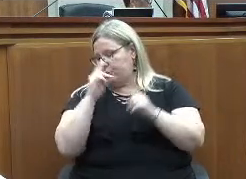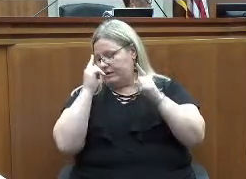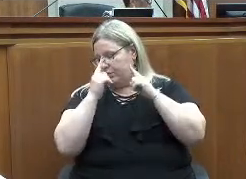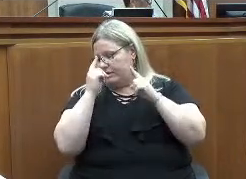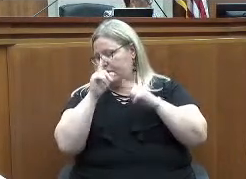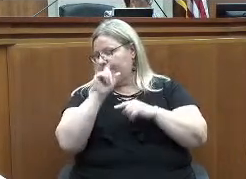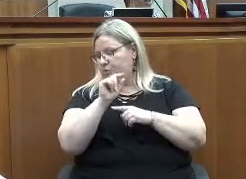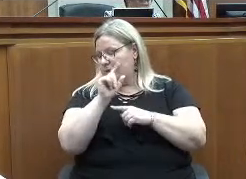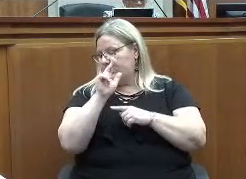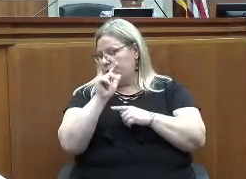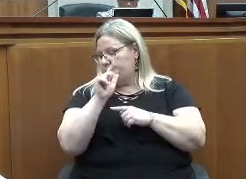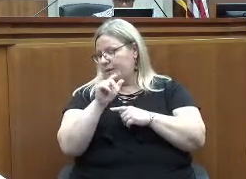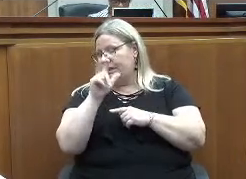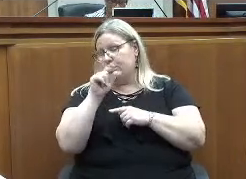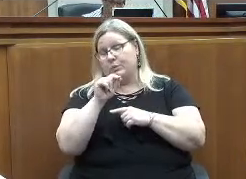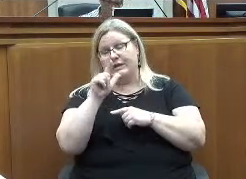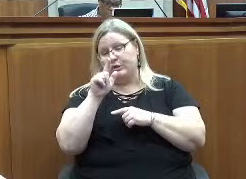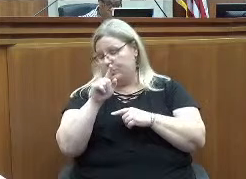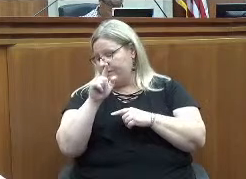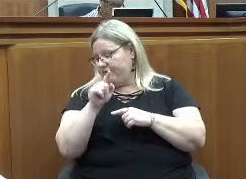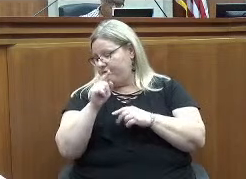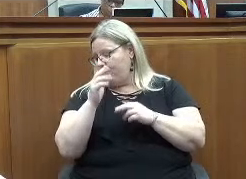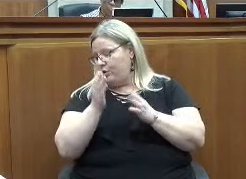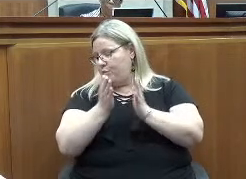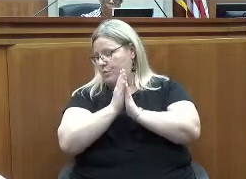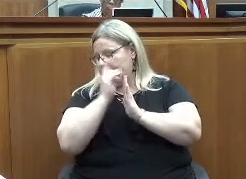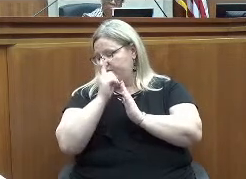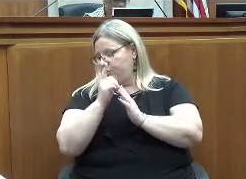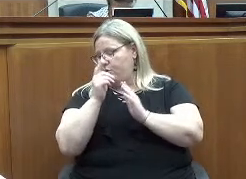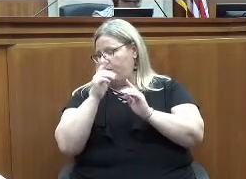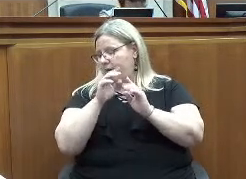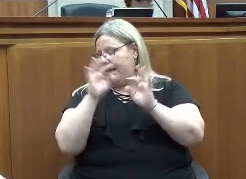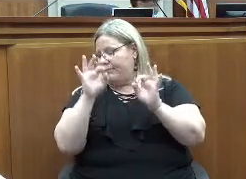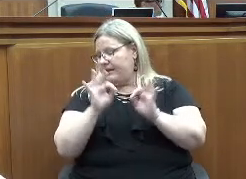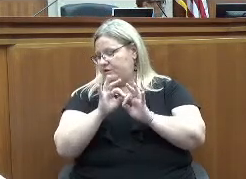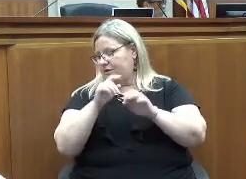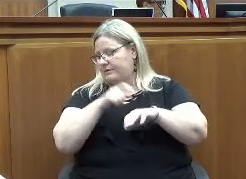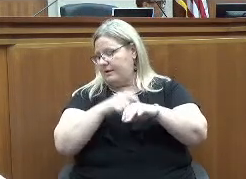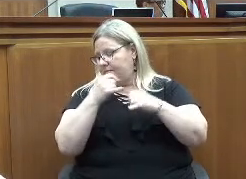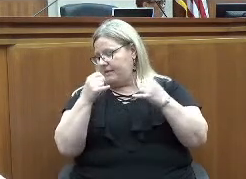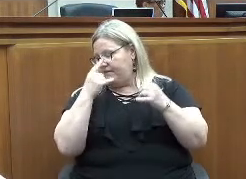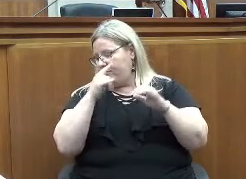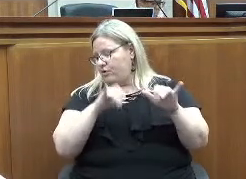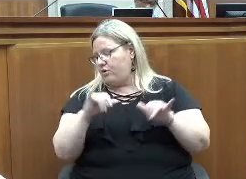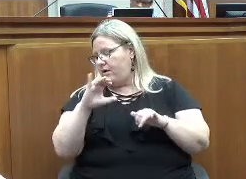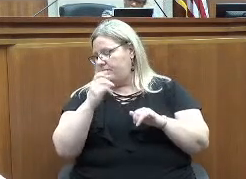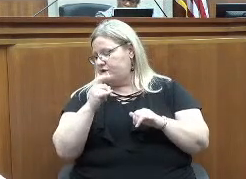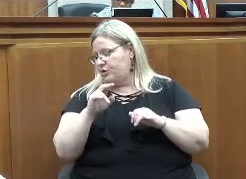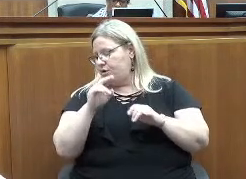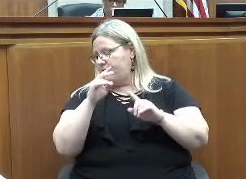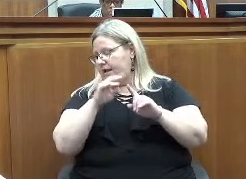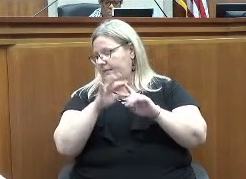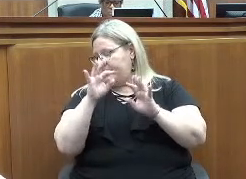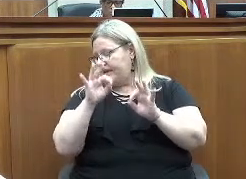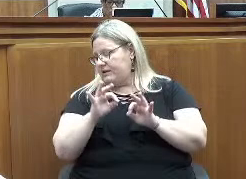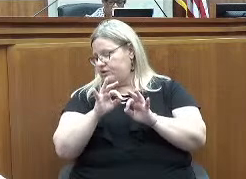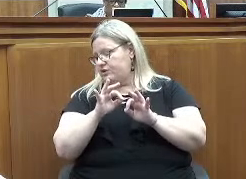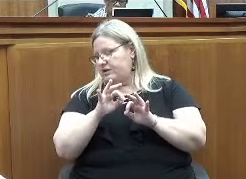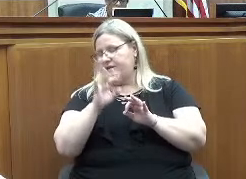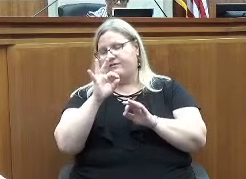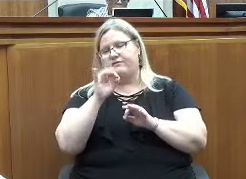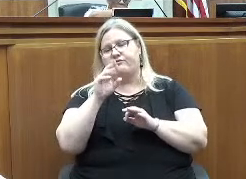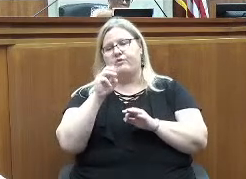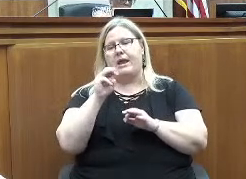the 2023-24 request for applications timeline and common charter application framework. The recommendation is to approve the timeline